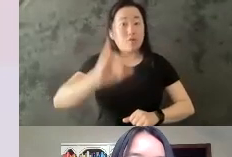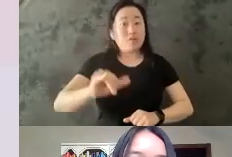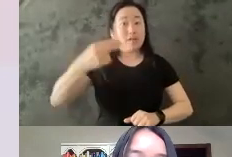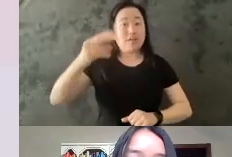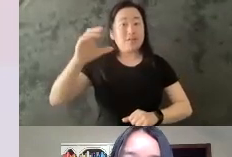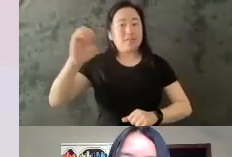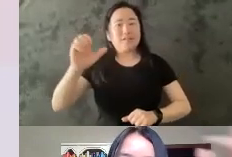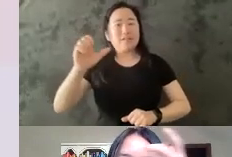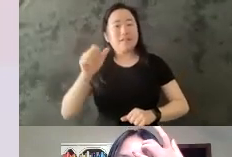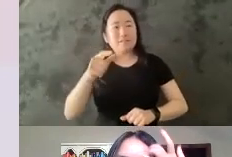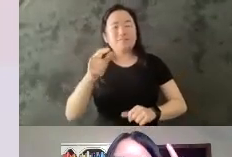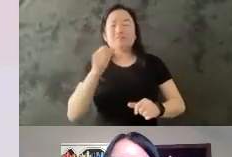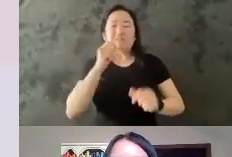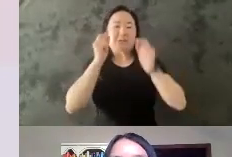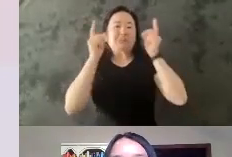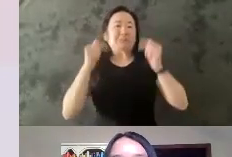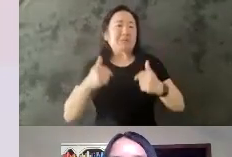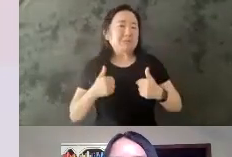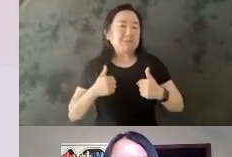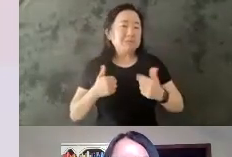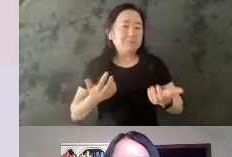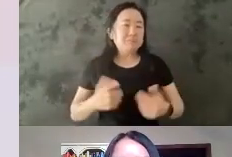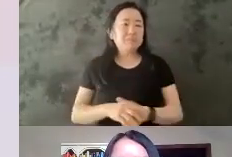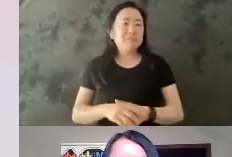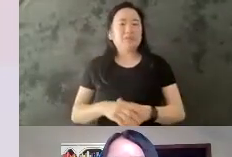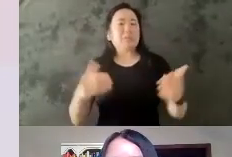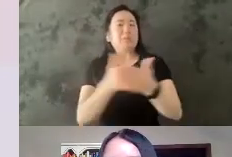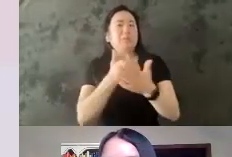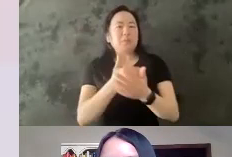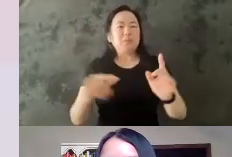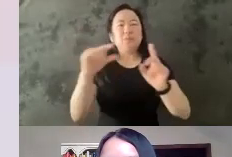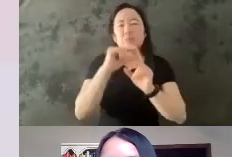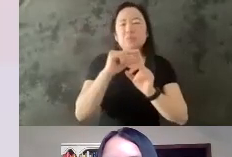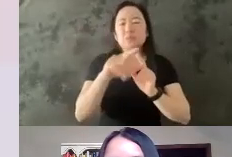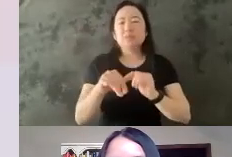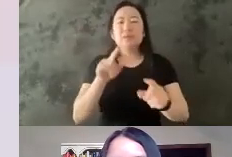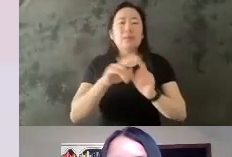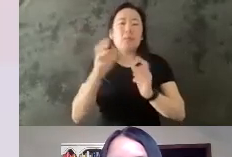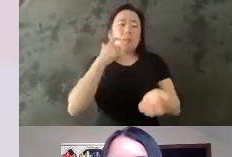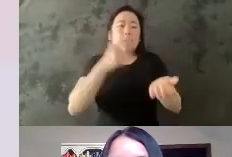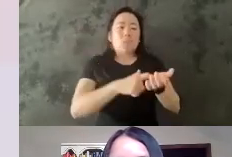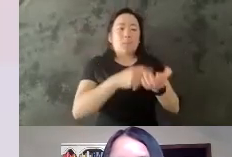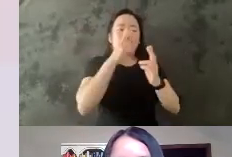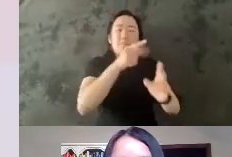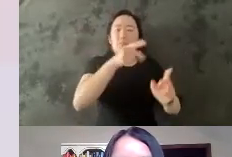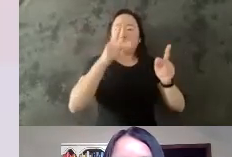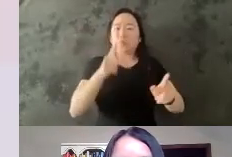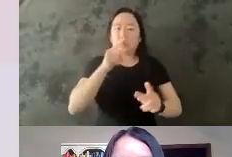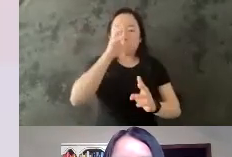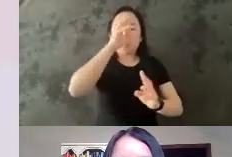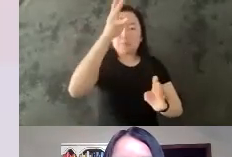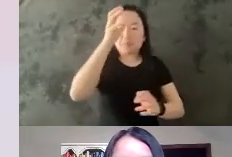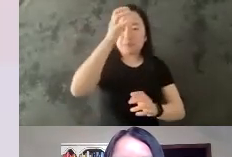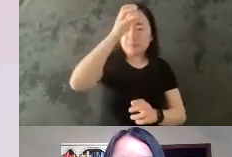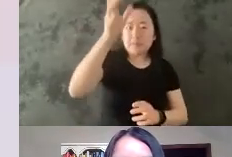term, but did want to acknowledge the person who actually came up with the term and the concept. So healing-centered engagement